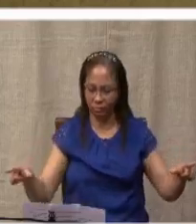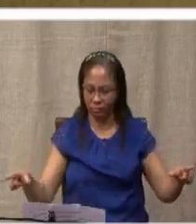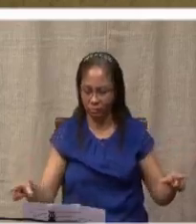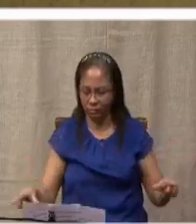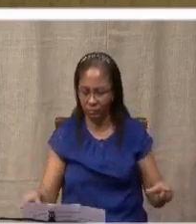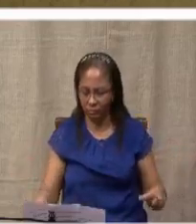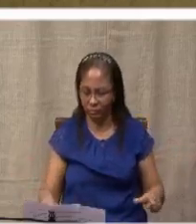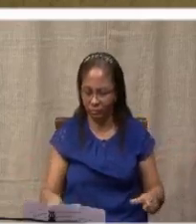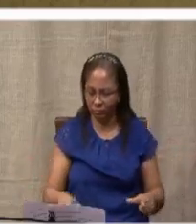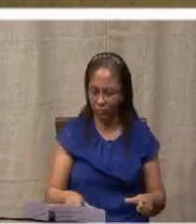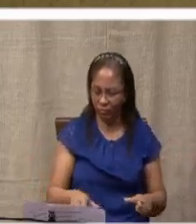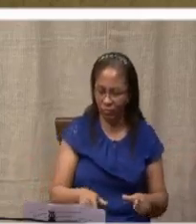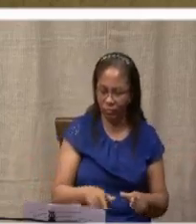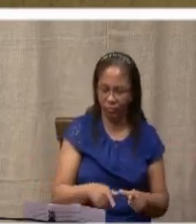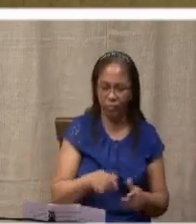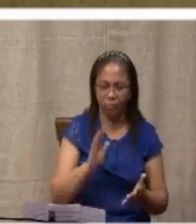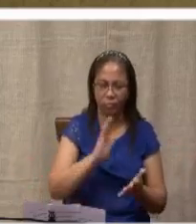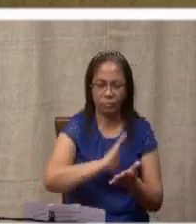land